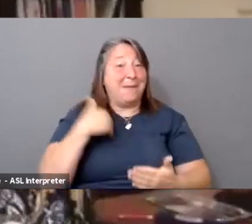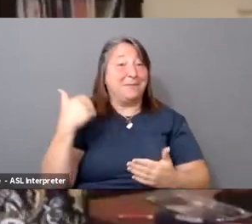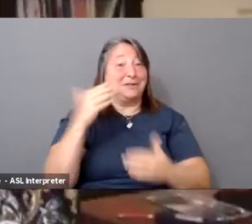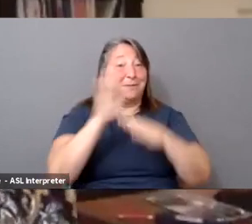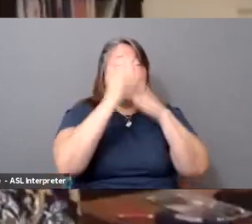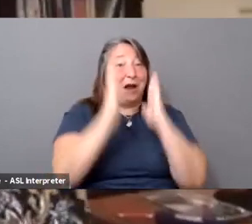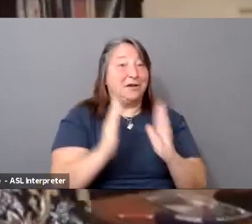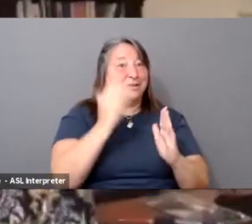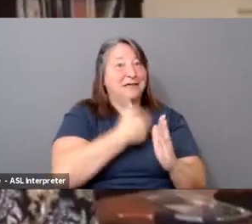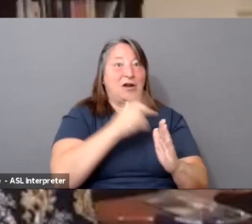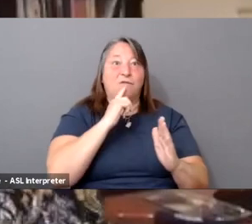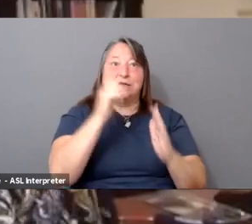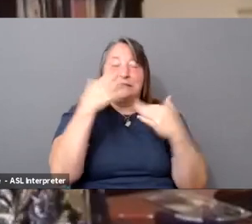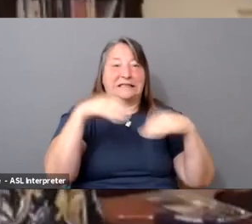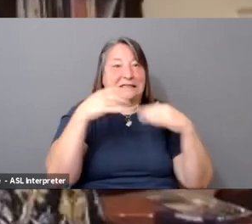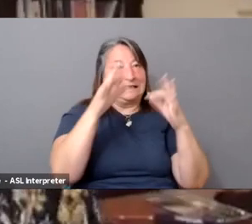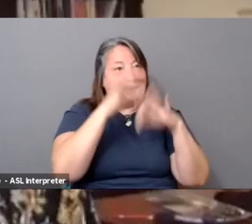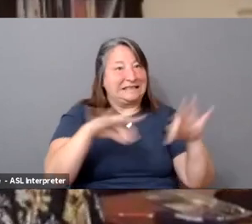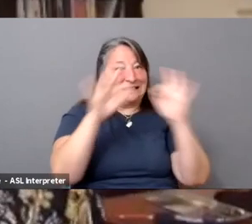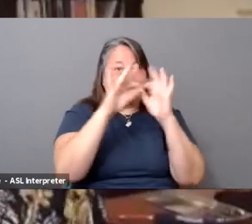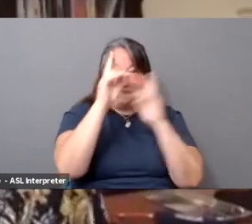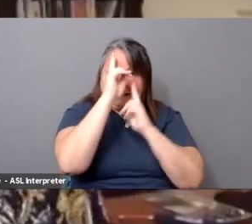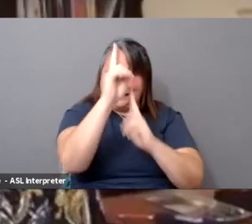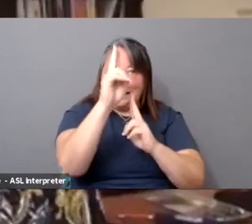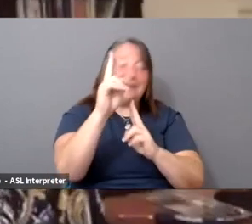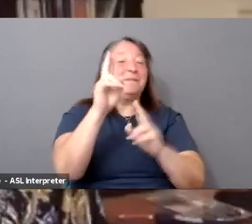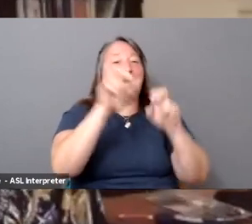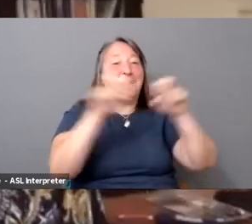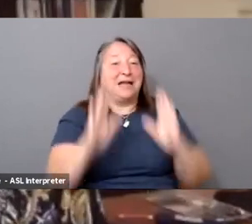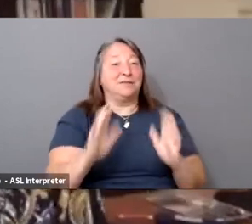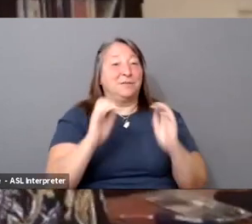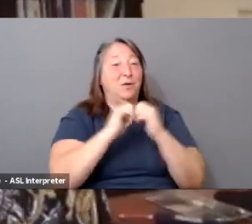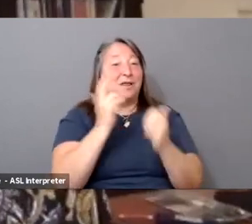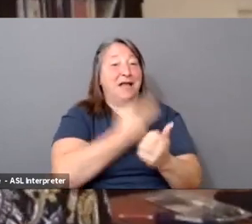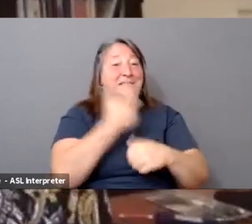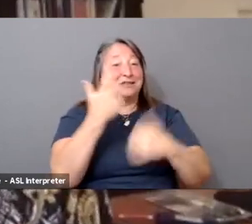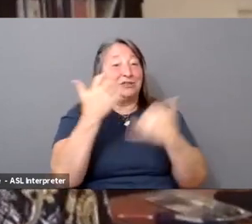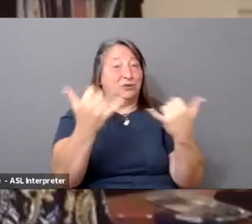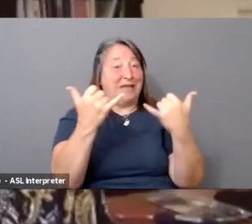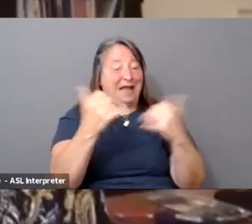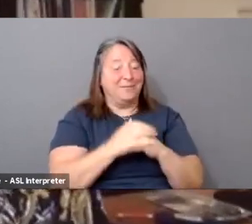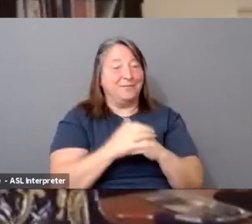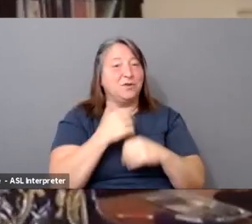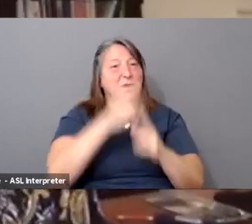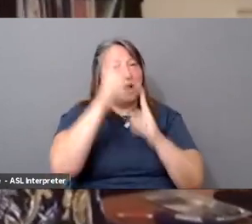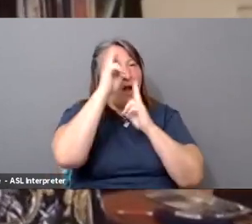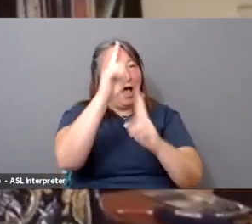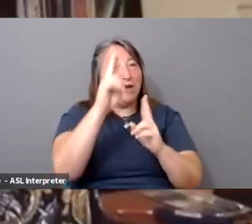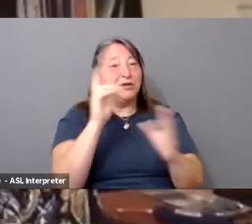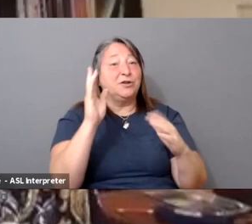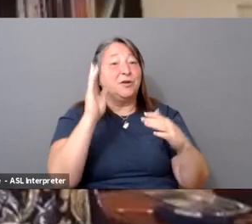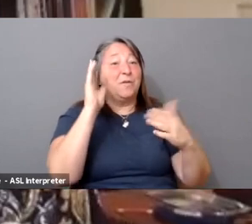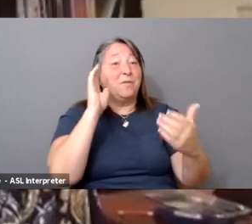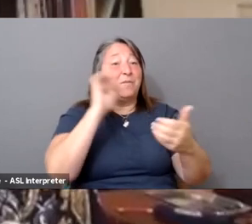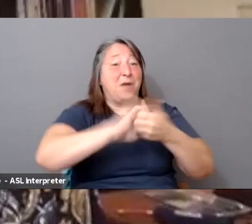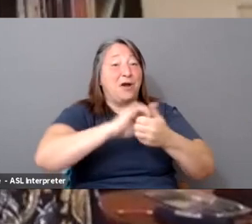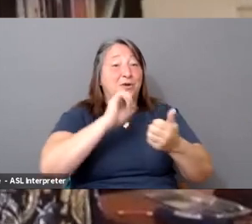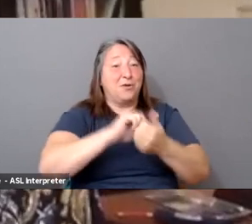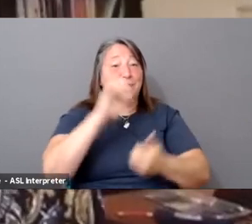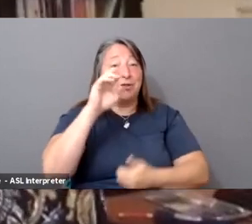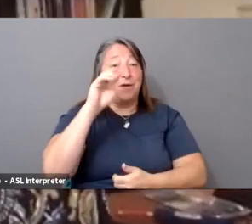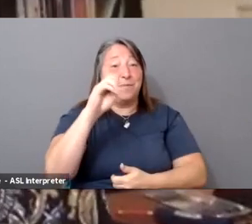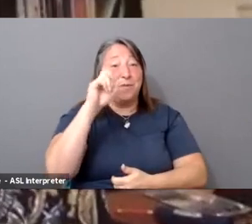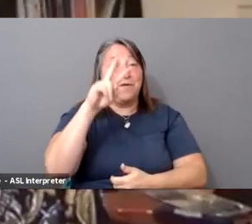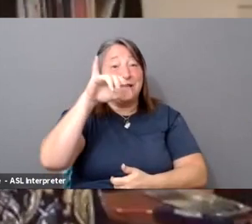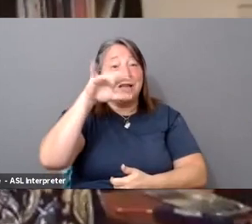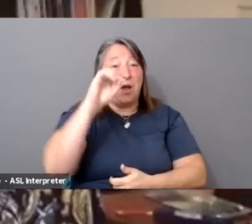esteemed panelists for taking the time to be with us today. We are so honored to have partnered with Movio, the world's most comprehensive